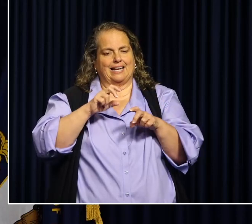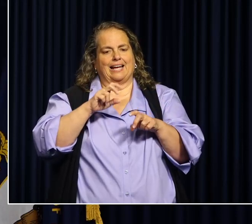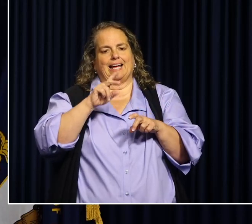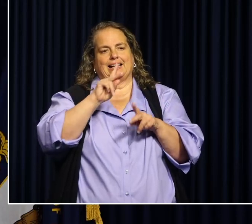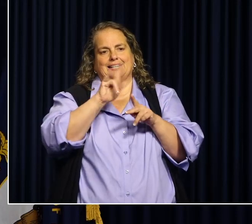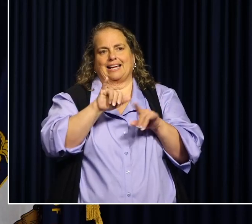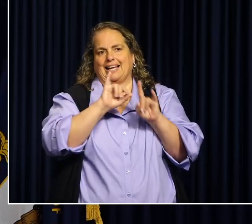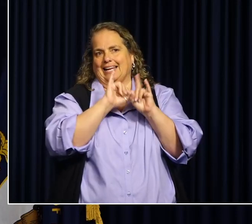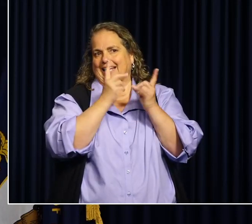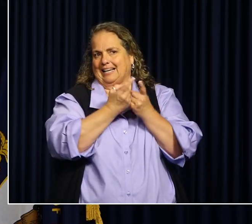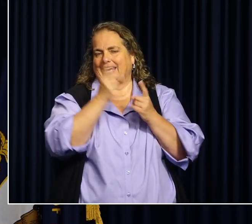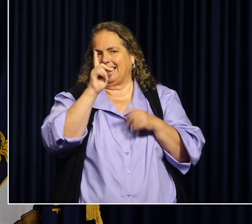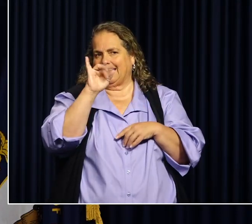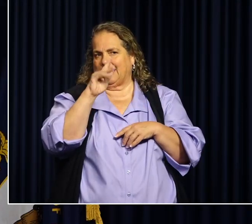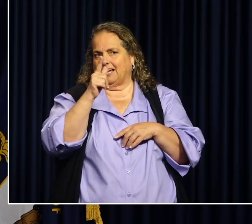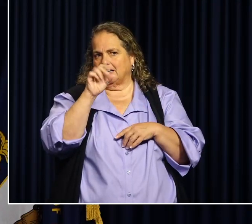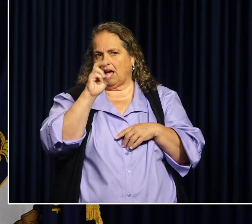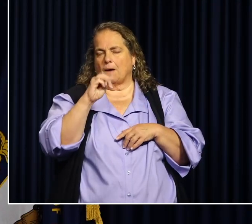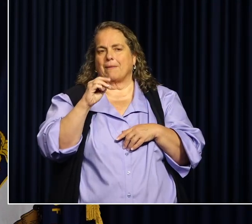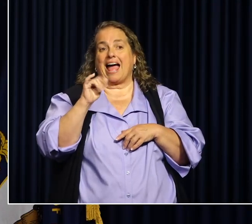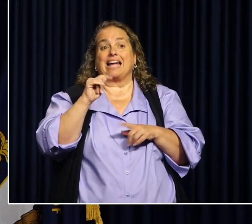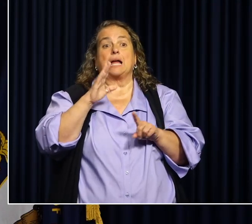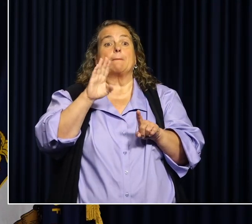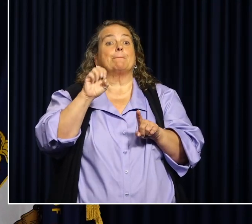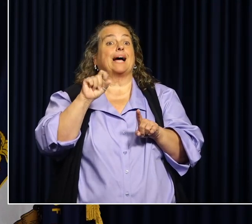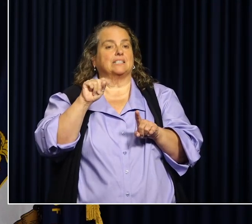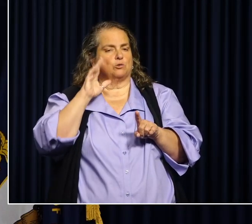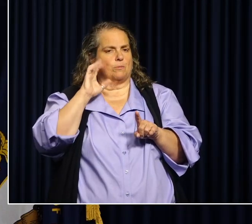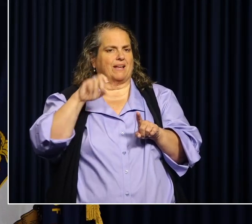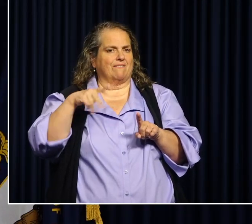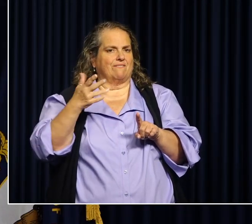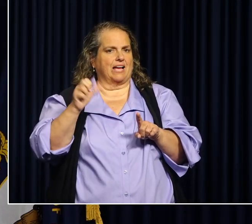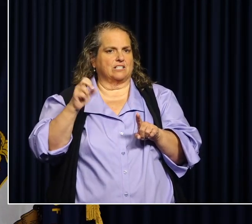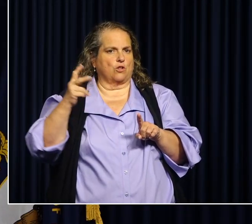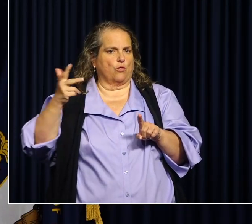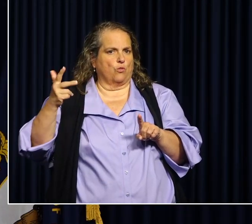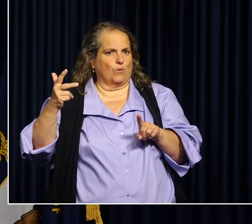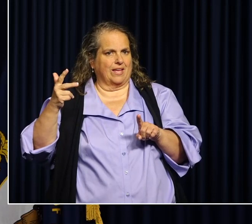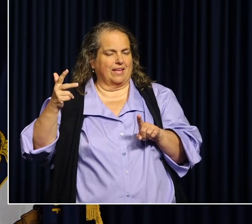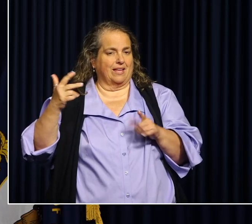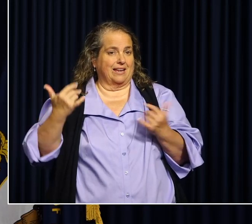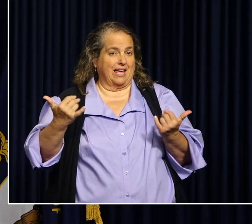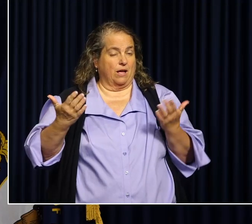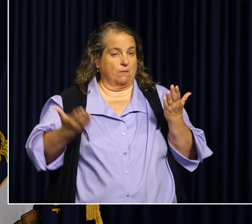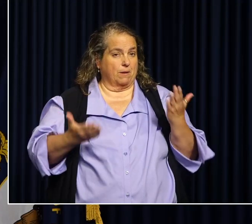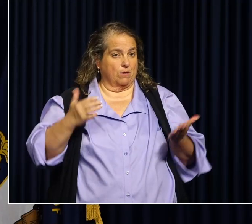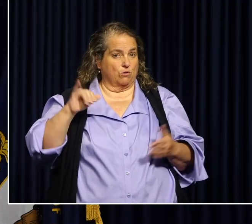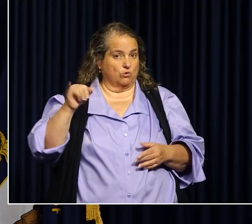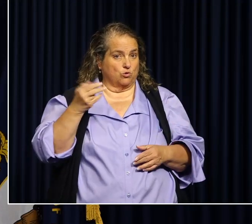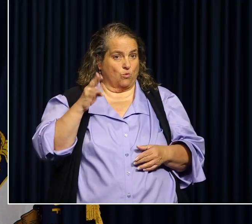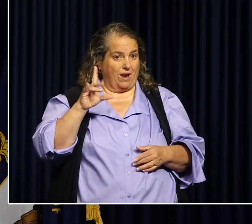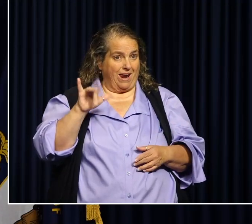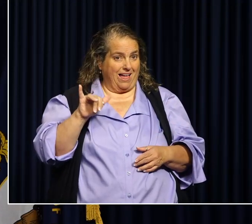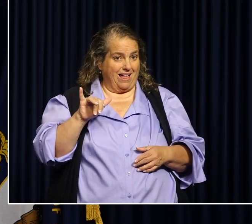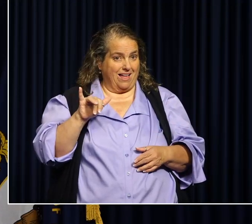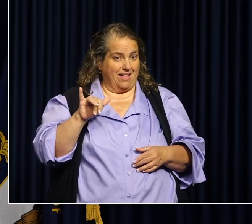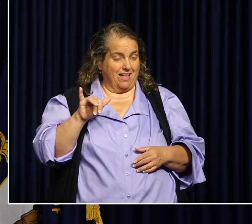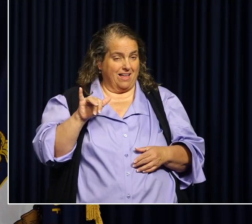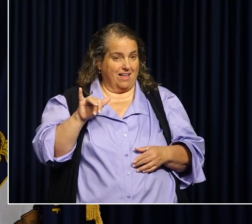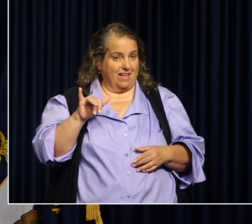best would be a phase 3, which right now is looking in July. I believe our